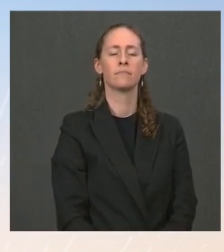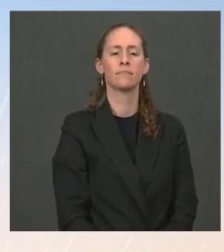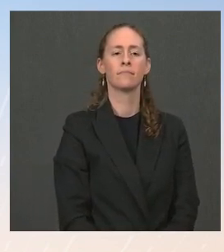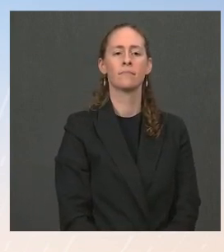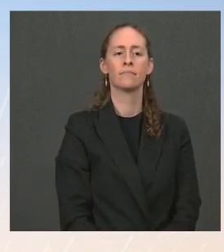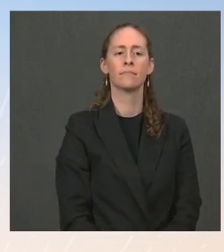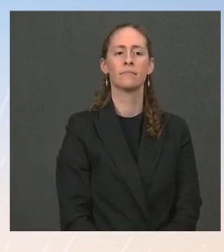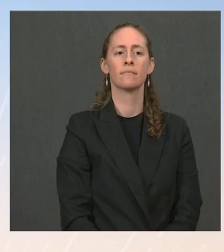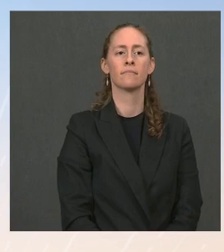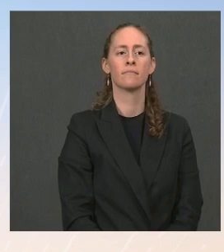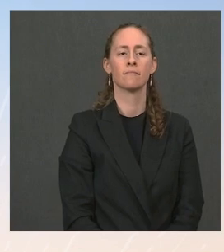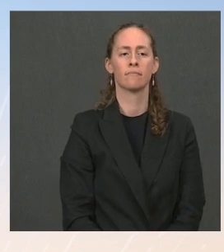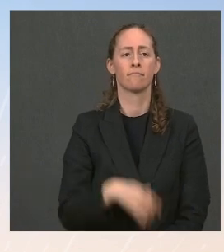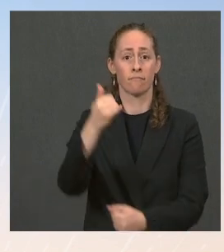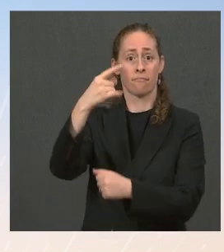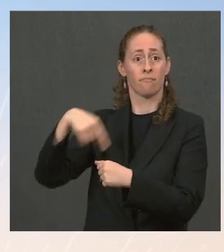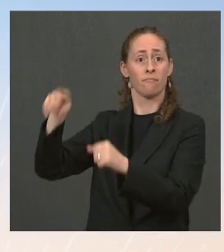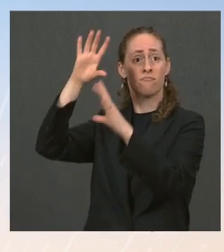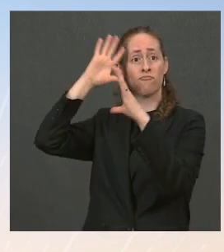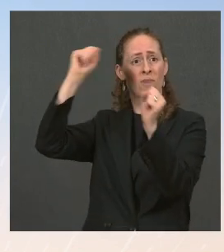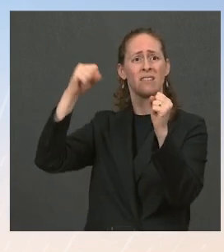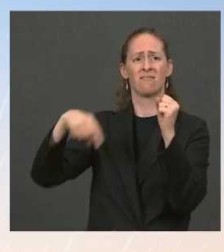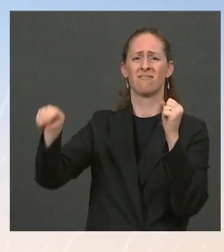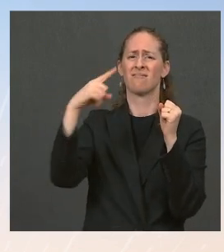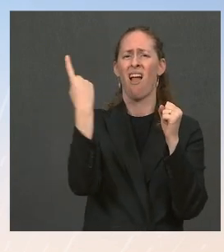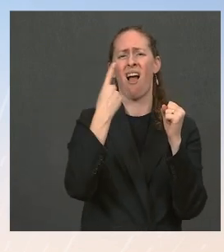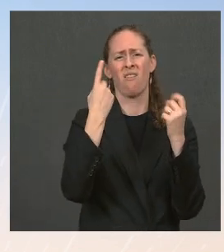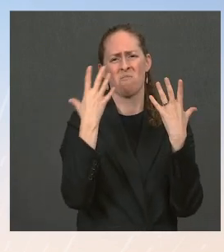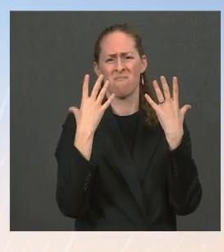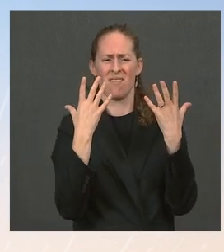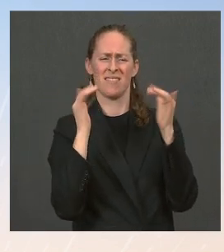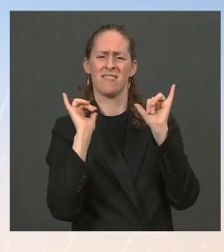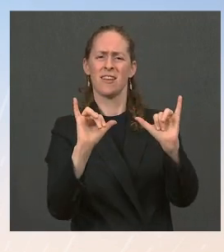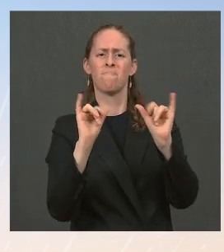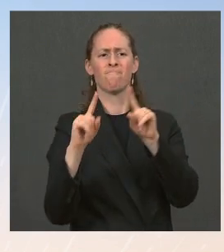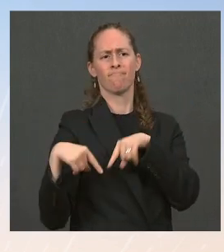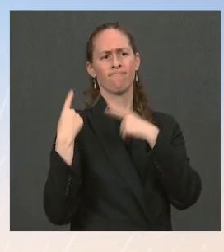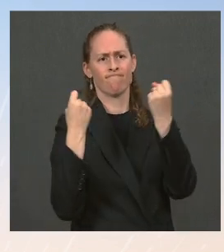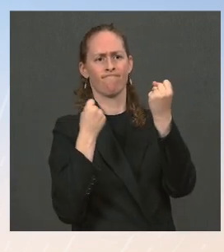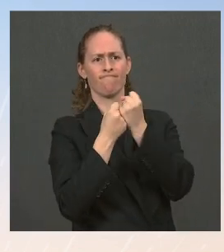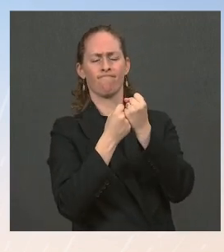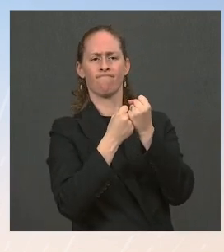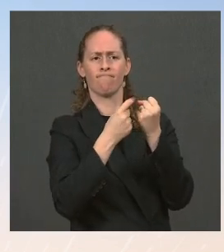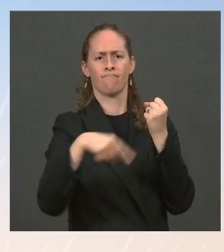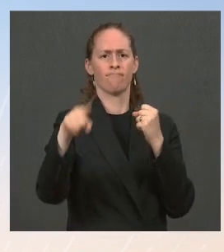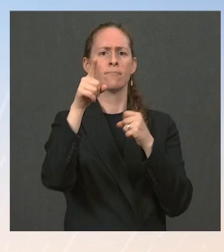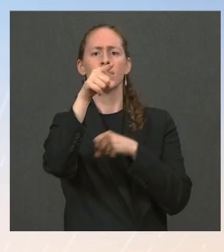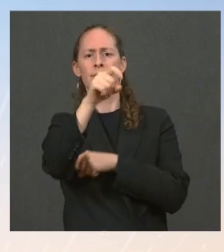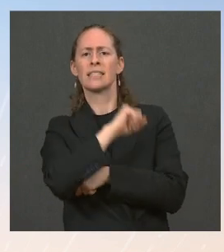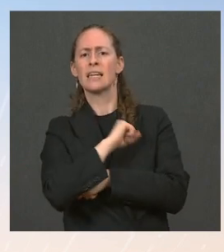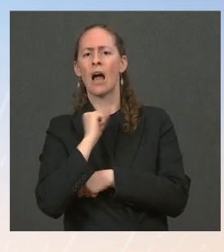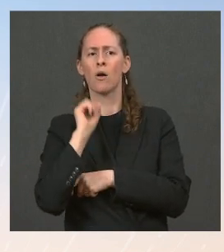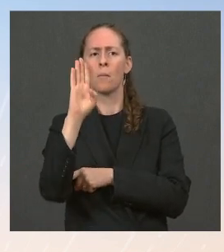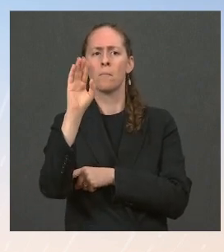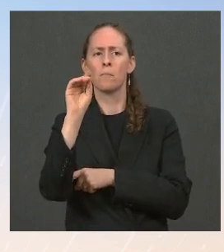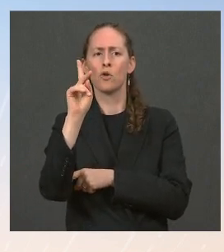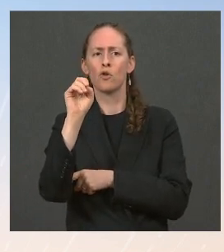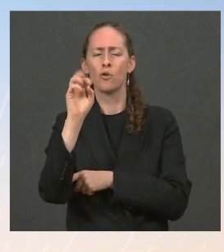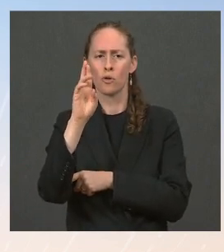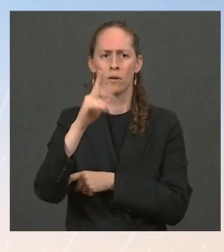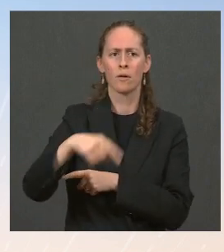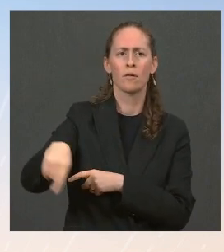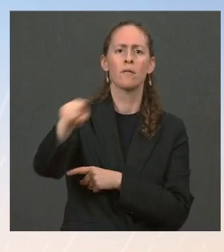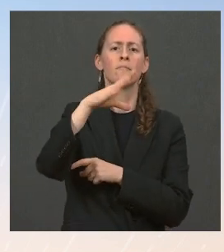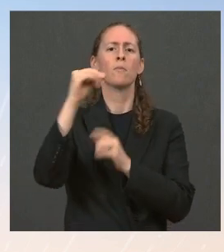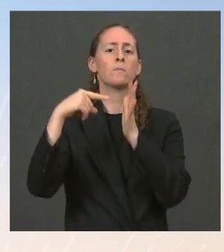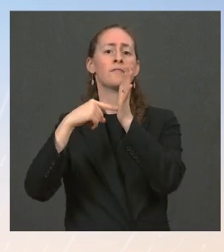everyone in the administration, we have strong, we have been strongly supportive of Senator Booker and Representative Bass in their efforts, and we're greatly